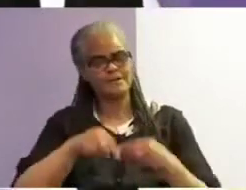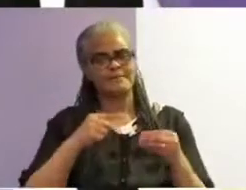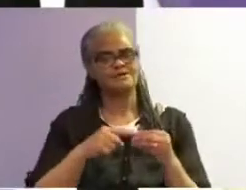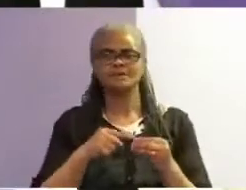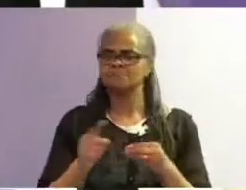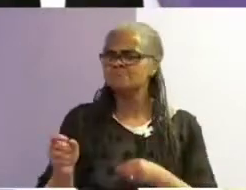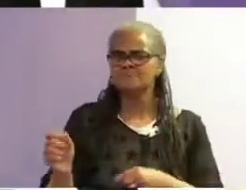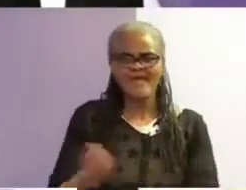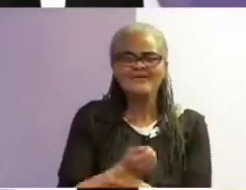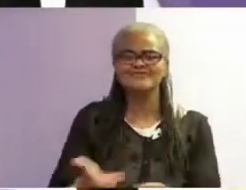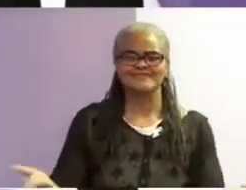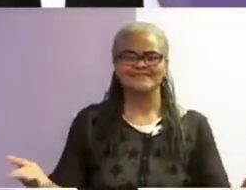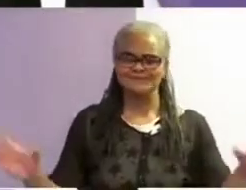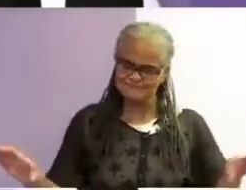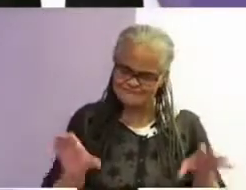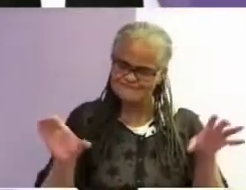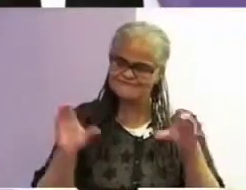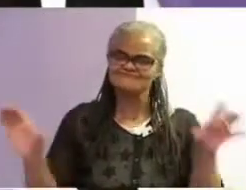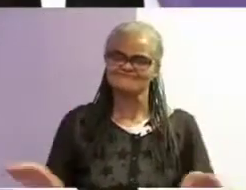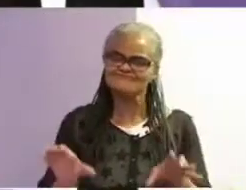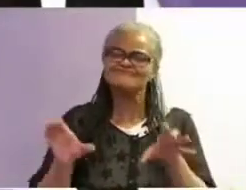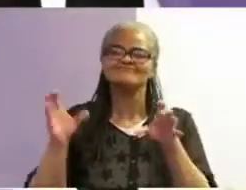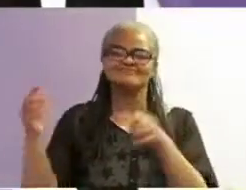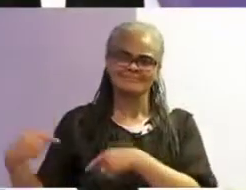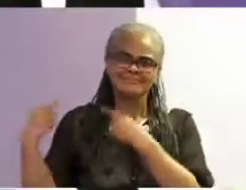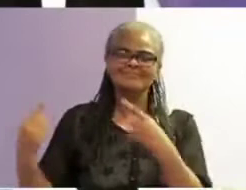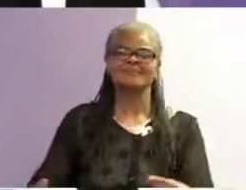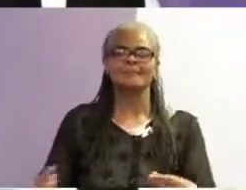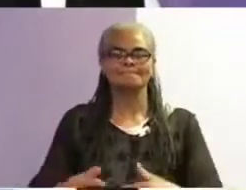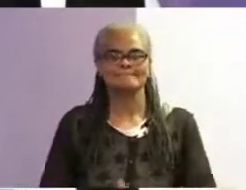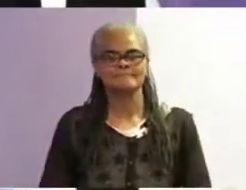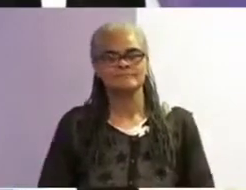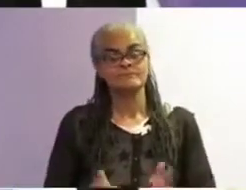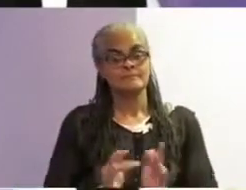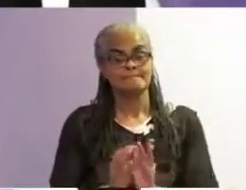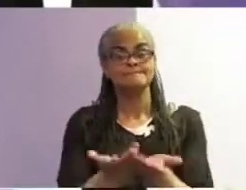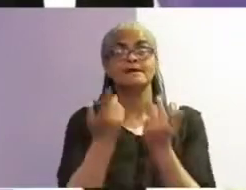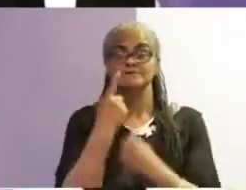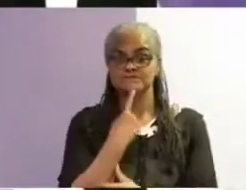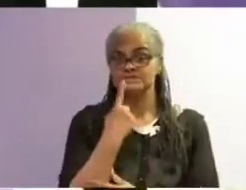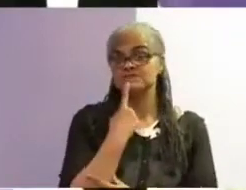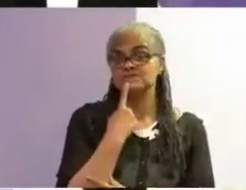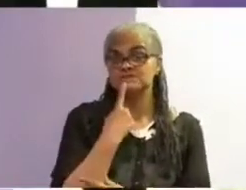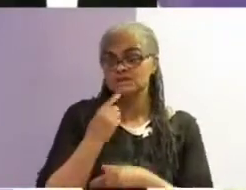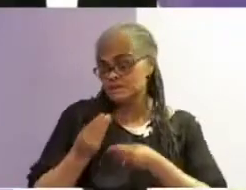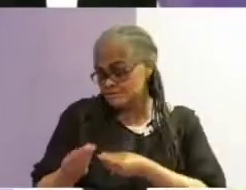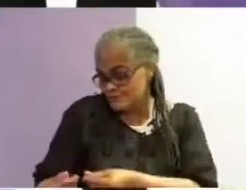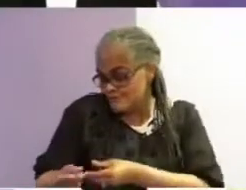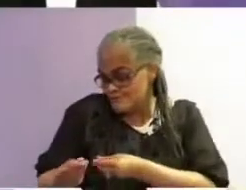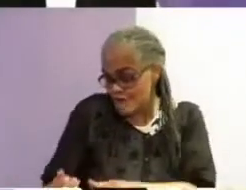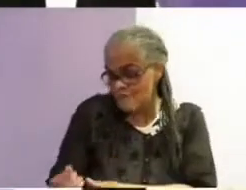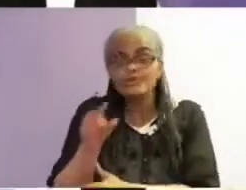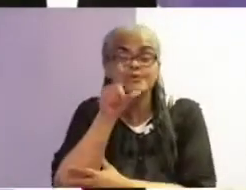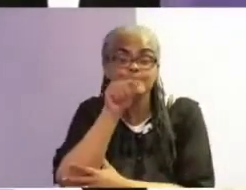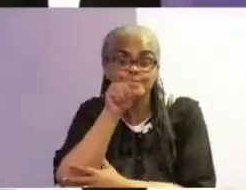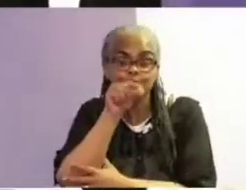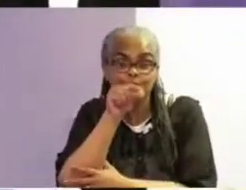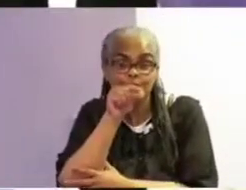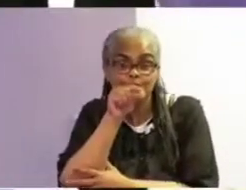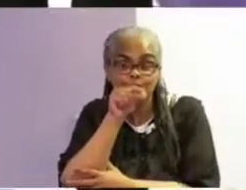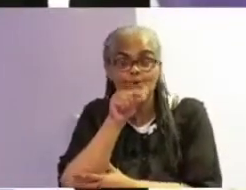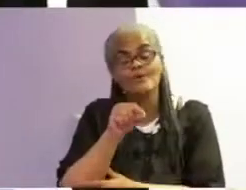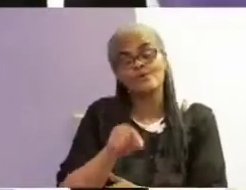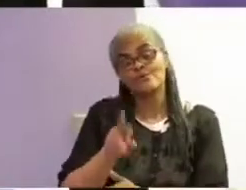Not long after that, he sent him by a brook to reach, and the Bible says that he was fed by ravens, one in the morning, one in the